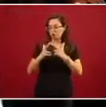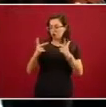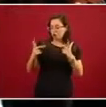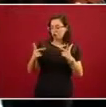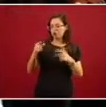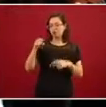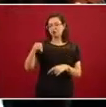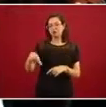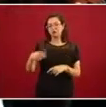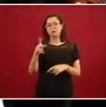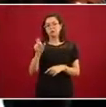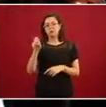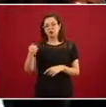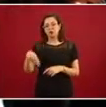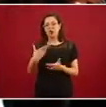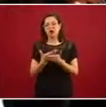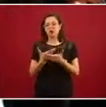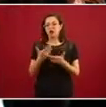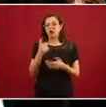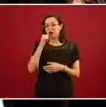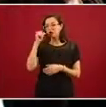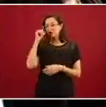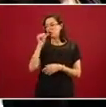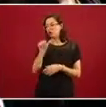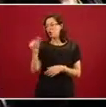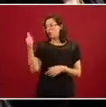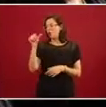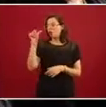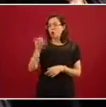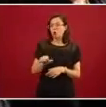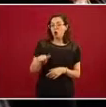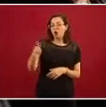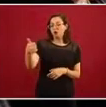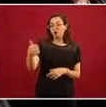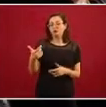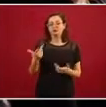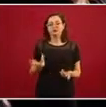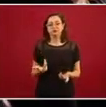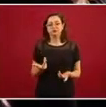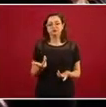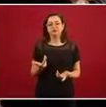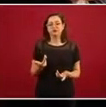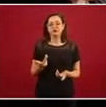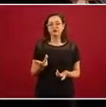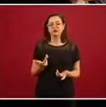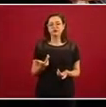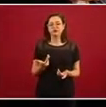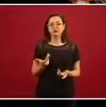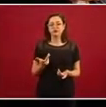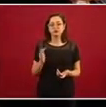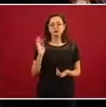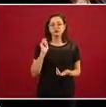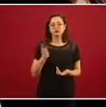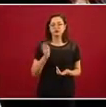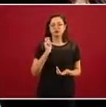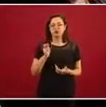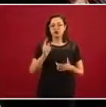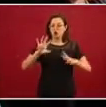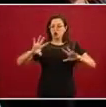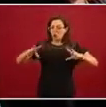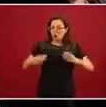miscommunication between governors and the federal authorities, because we've had repeated episodes of